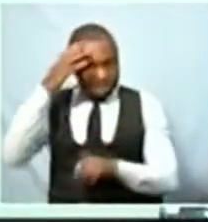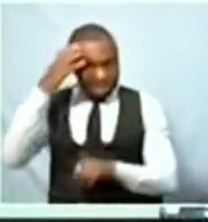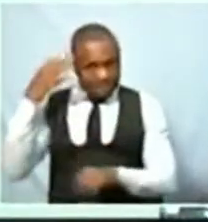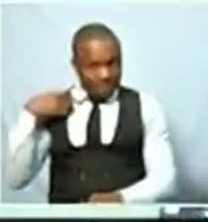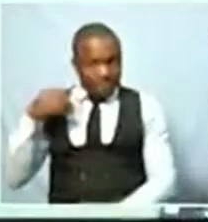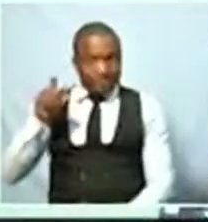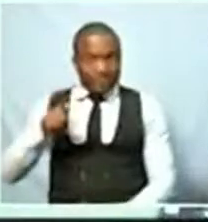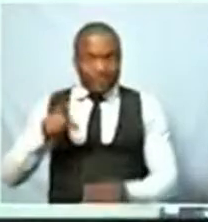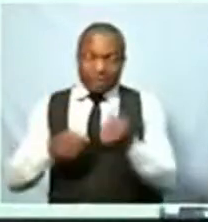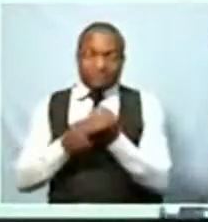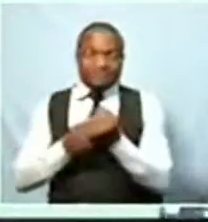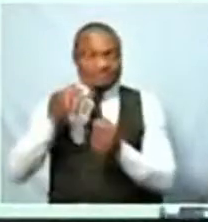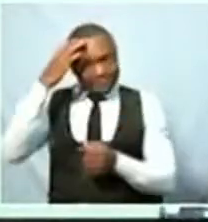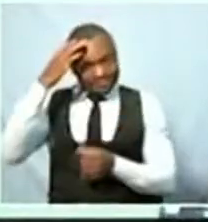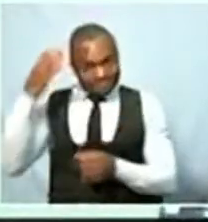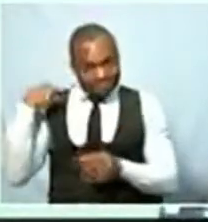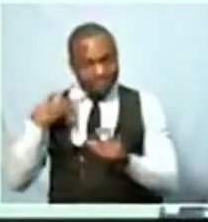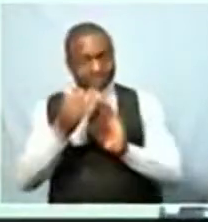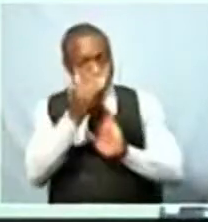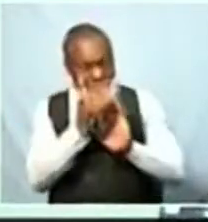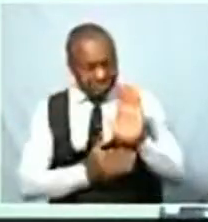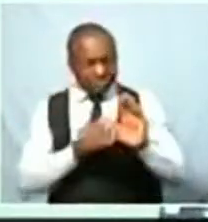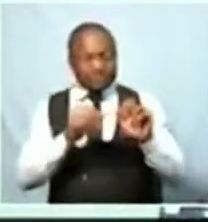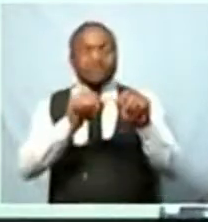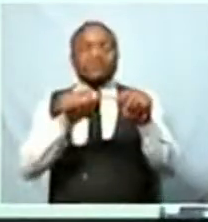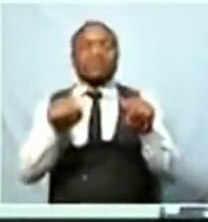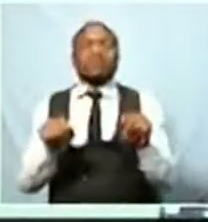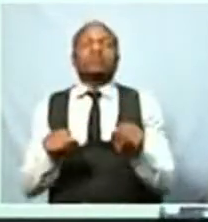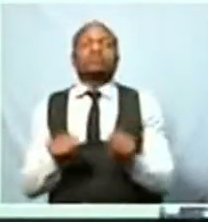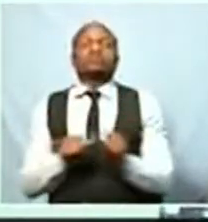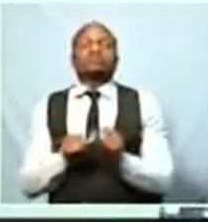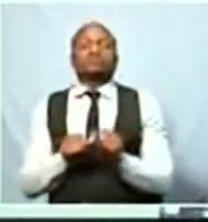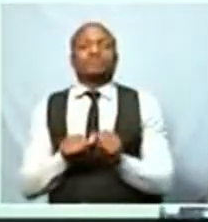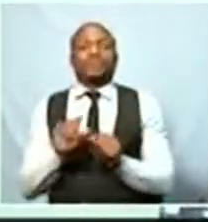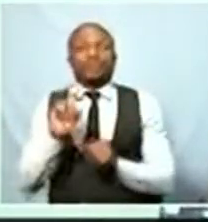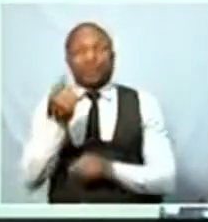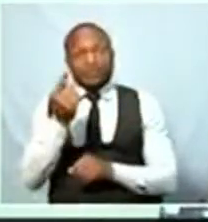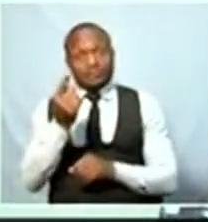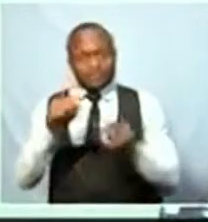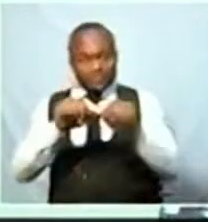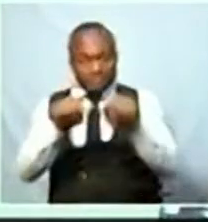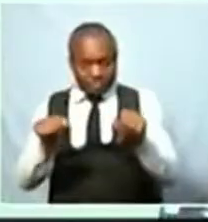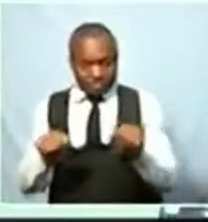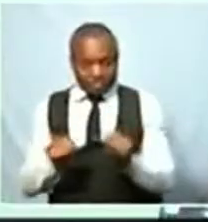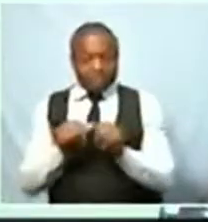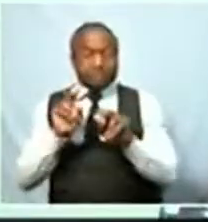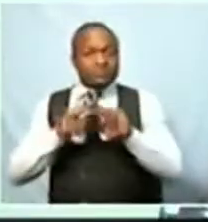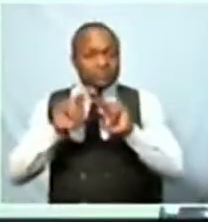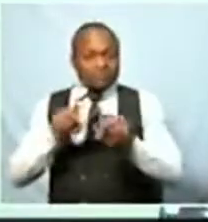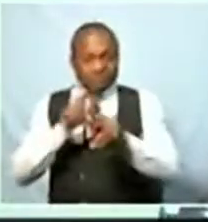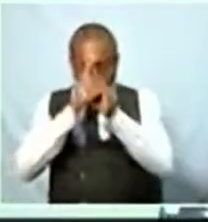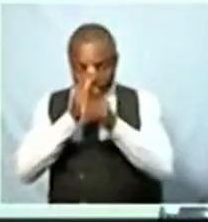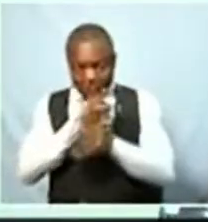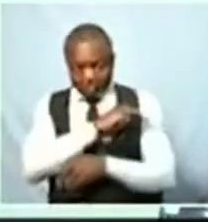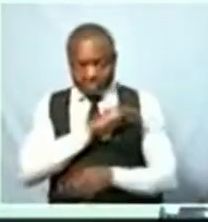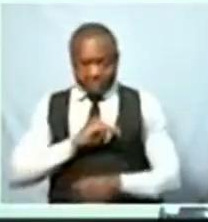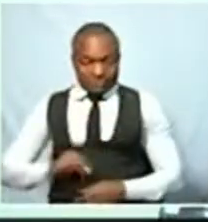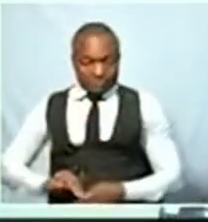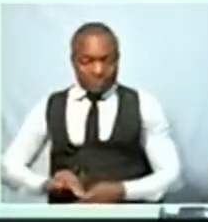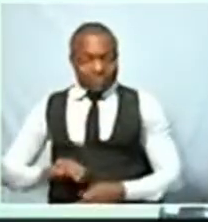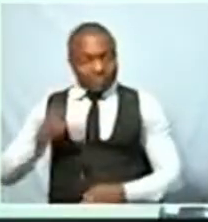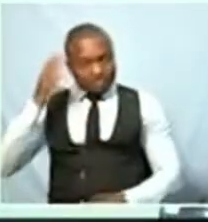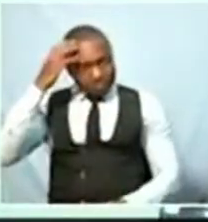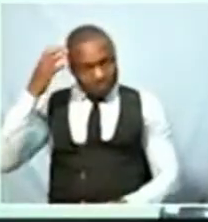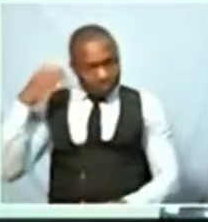to support the office in the following key areas. The first area, Chair, honorable members, the